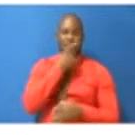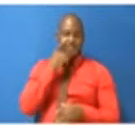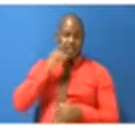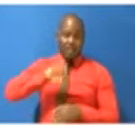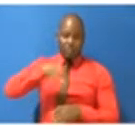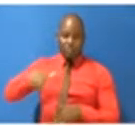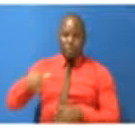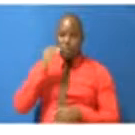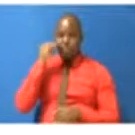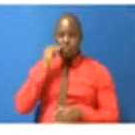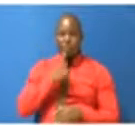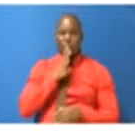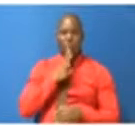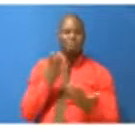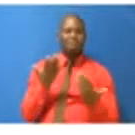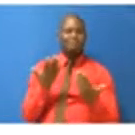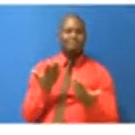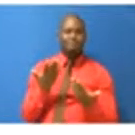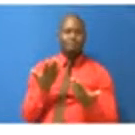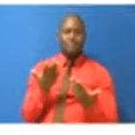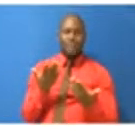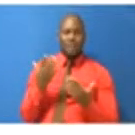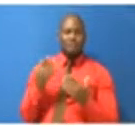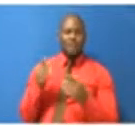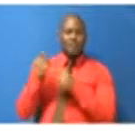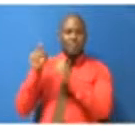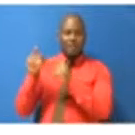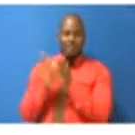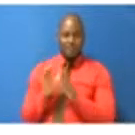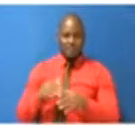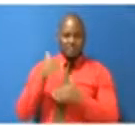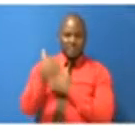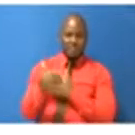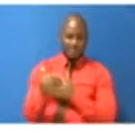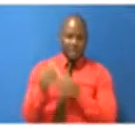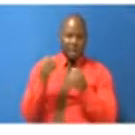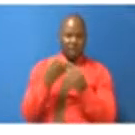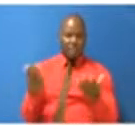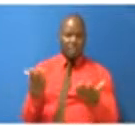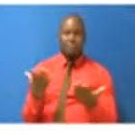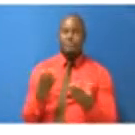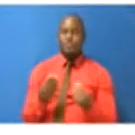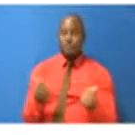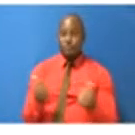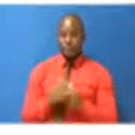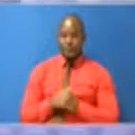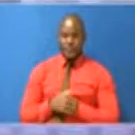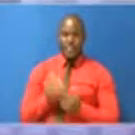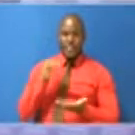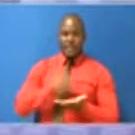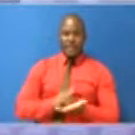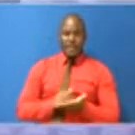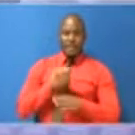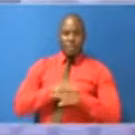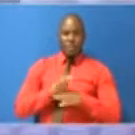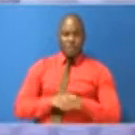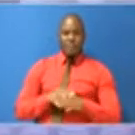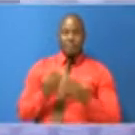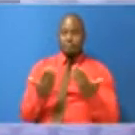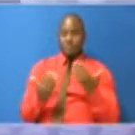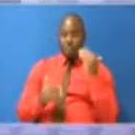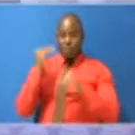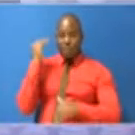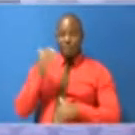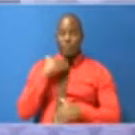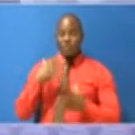but their water bowsers fall to the brim and coming at a premium how would you sort this first again it's really nice that we're at the university